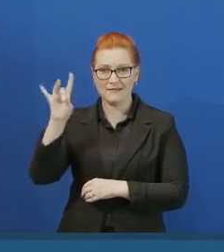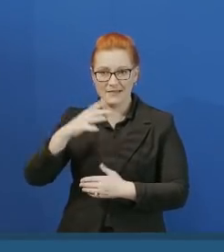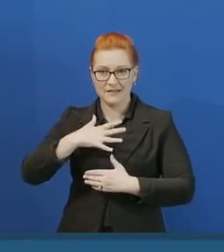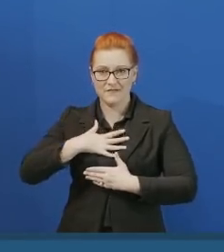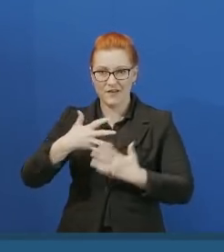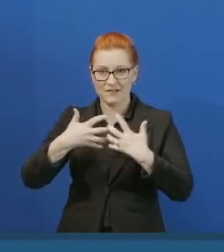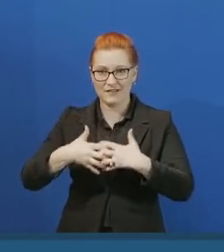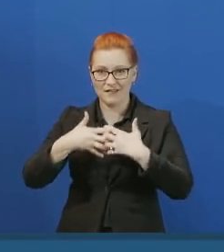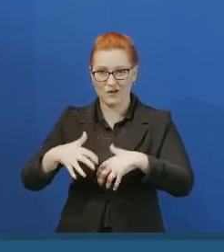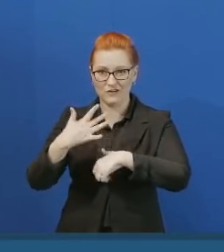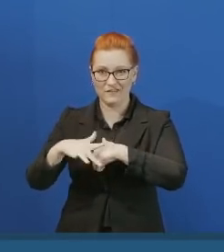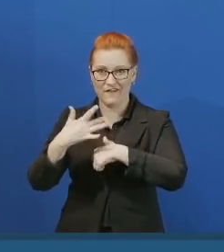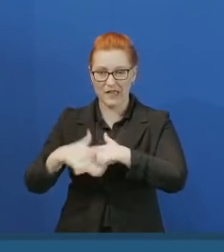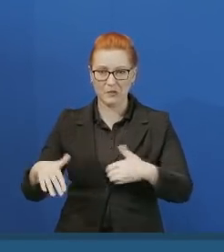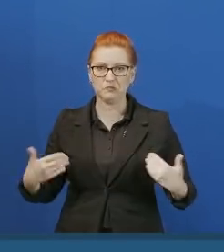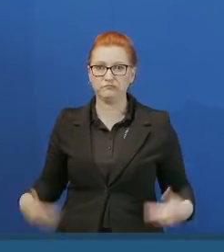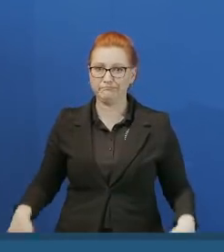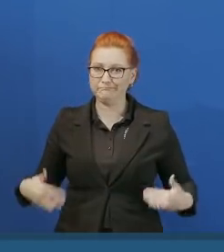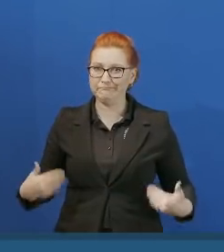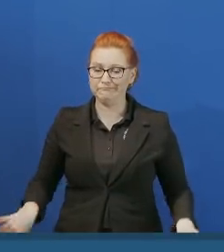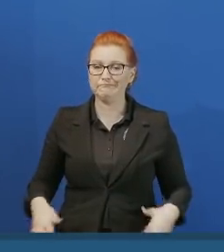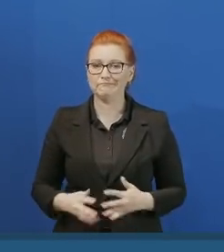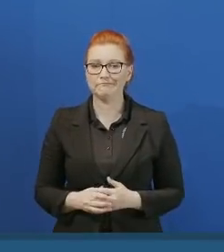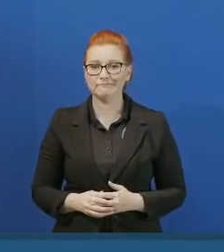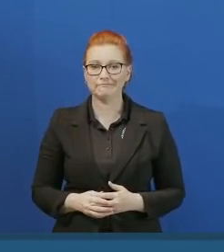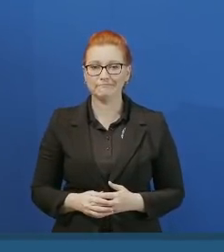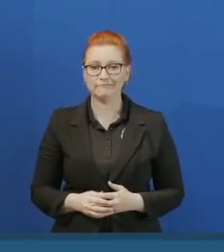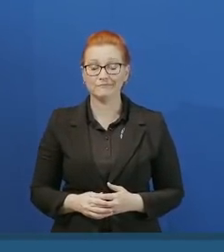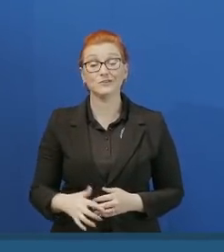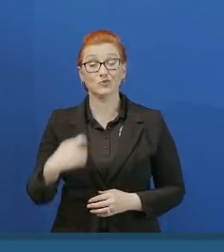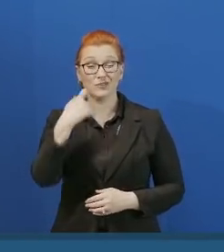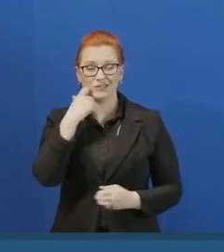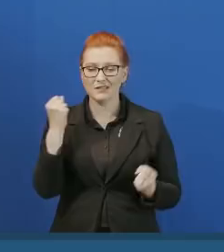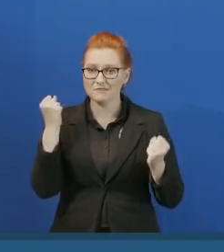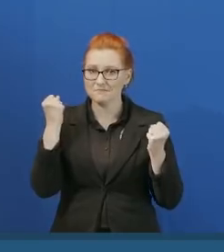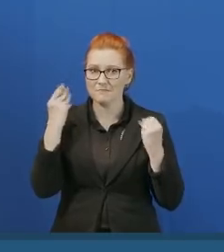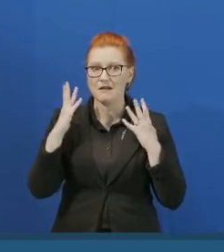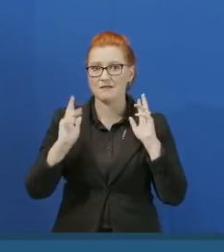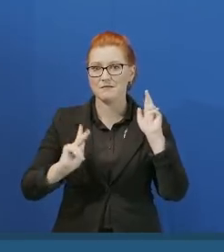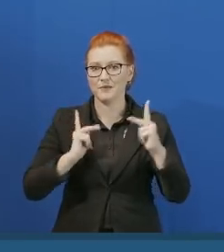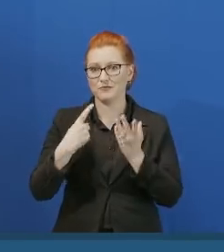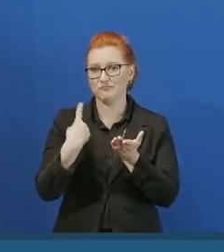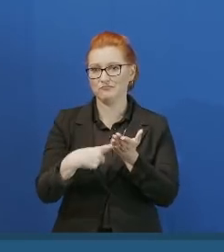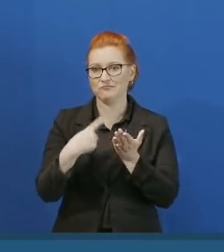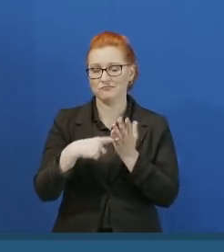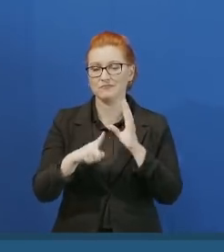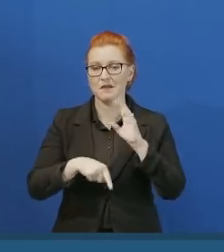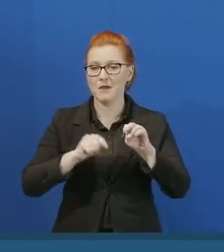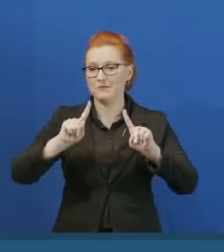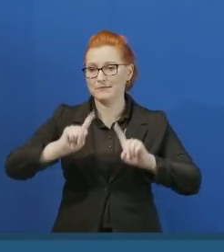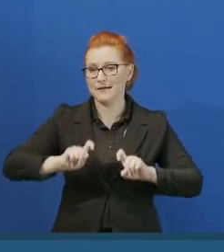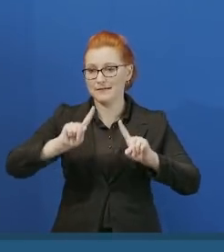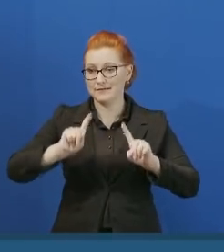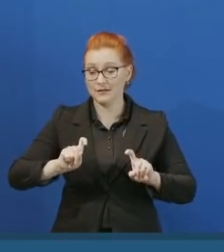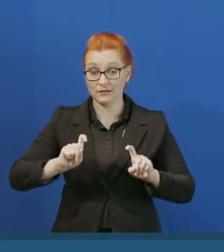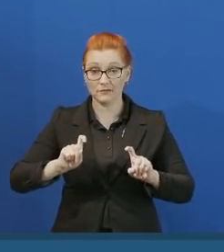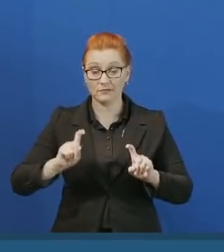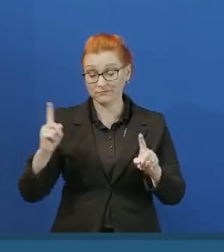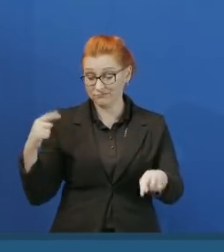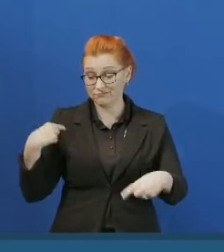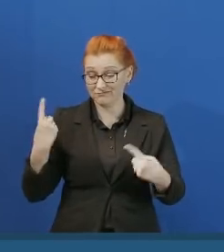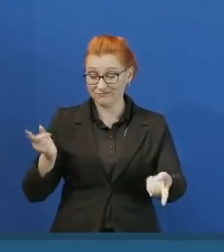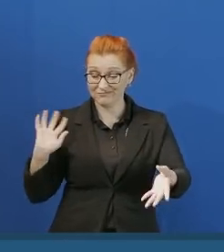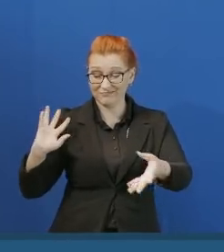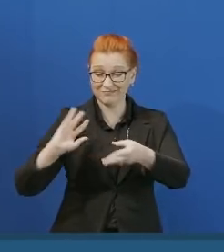Now there's a lot of discussion around testing, and we've done nearly 70,000 tests to date